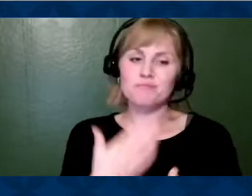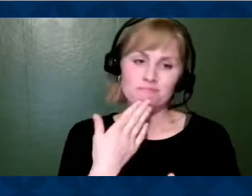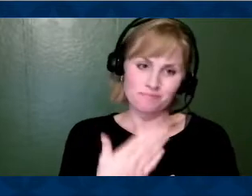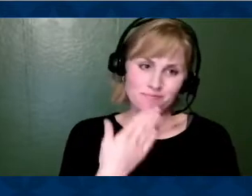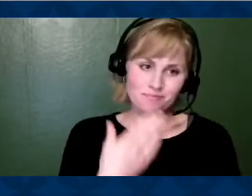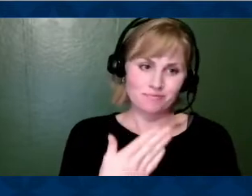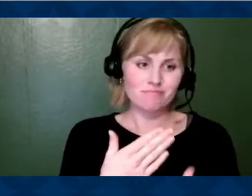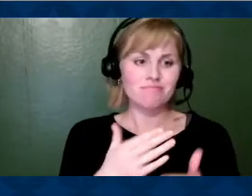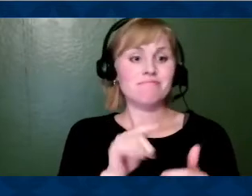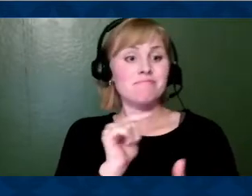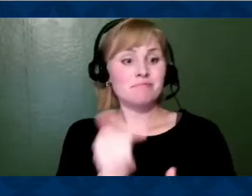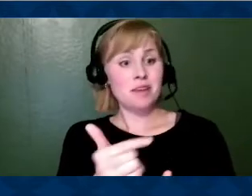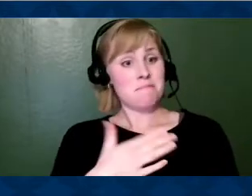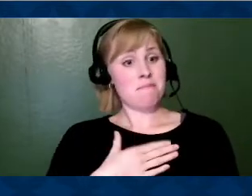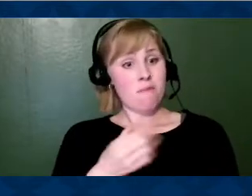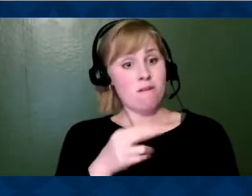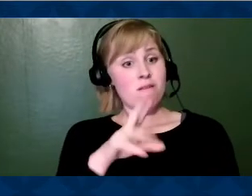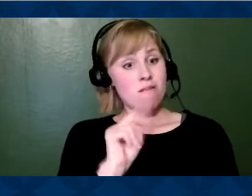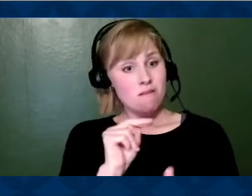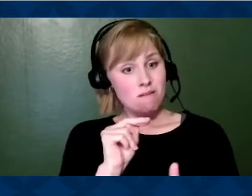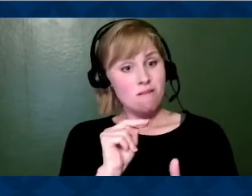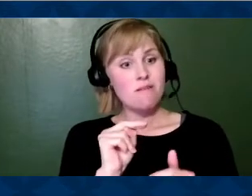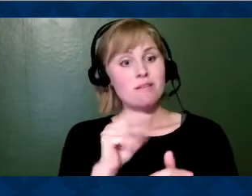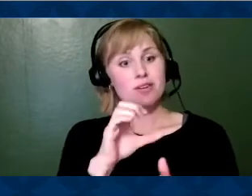1L criminal law professor, Professor Lisa Kerr.